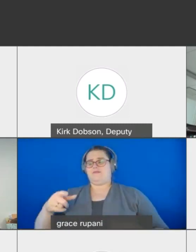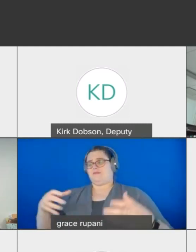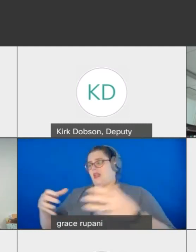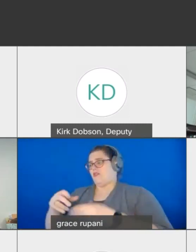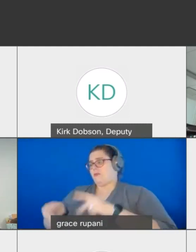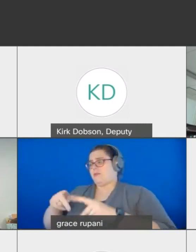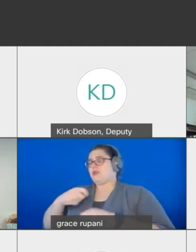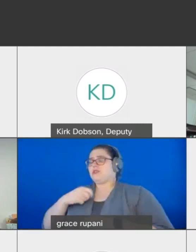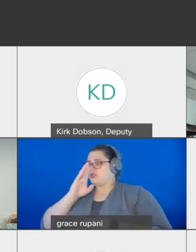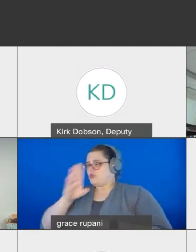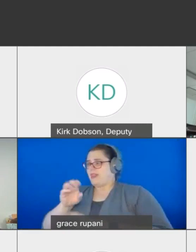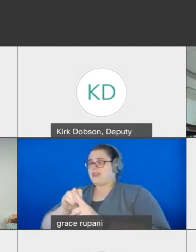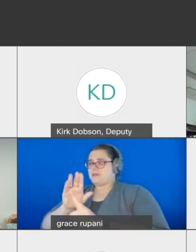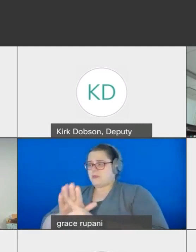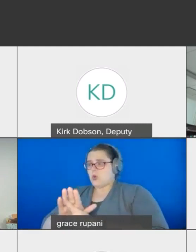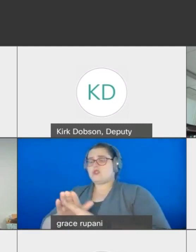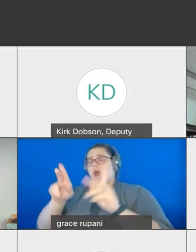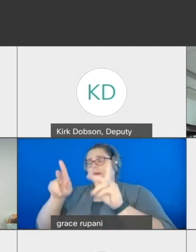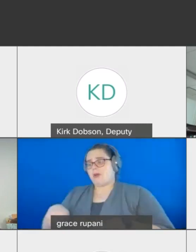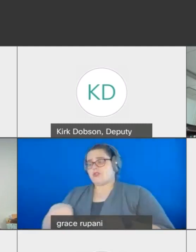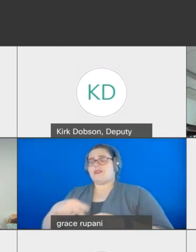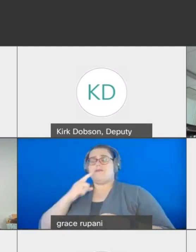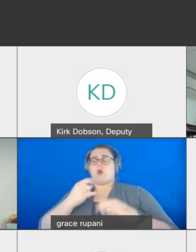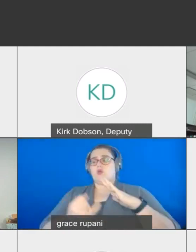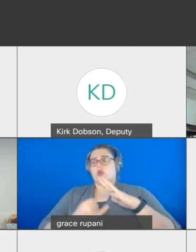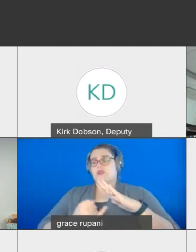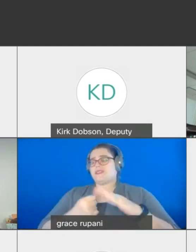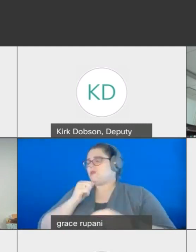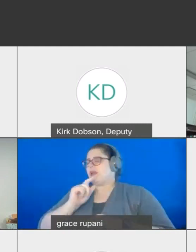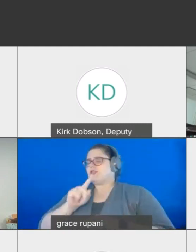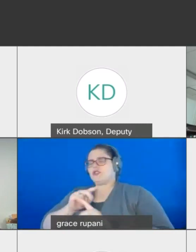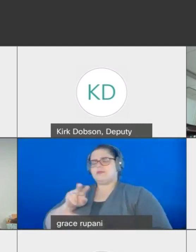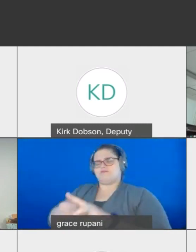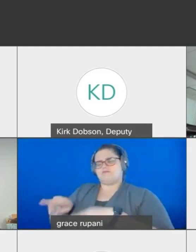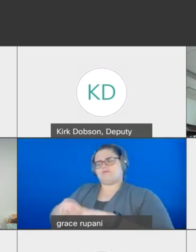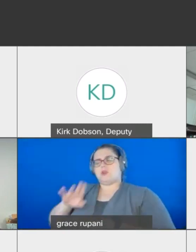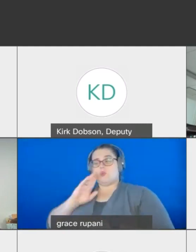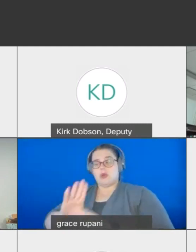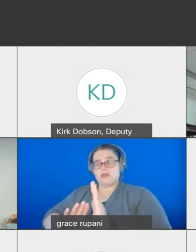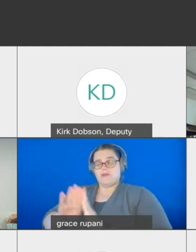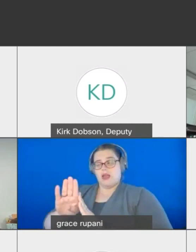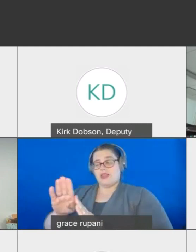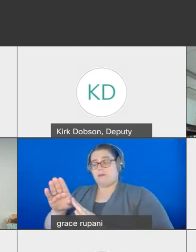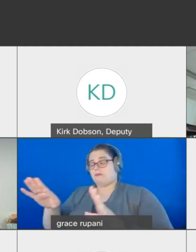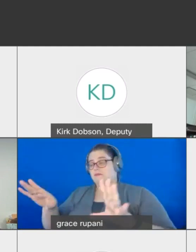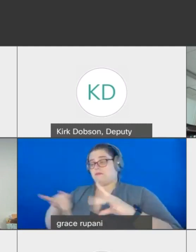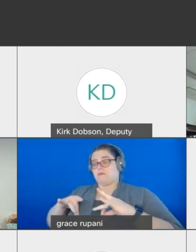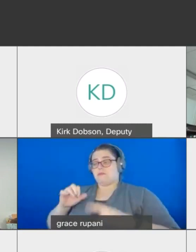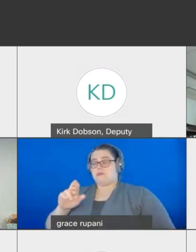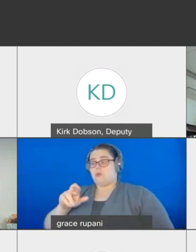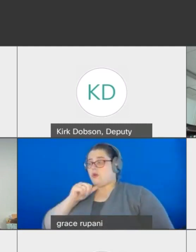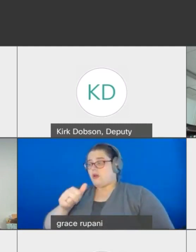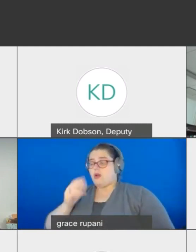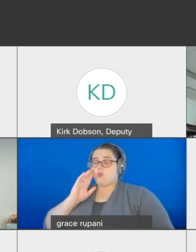are under quarantine queue for questioning whether or not they will develop COVID, should also be in a private